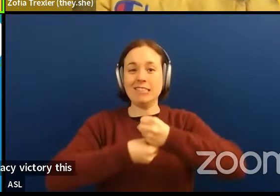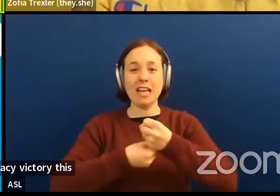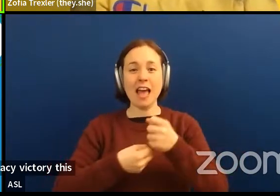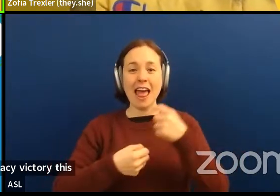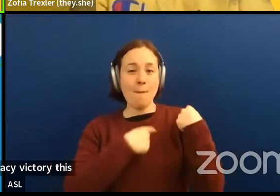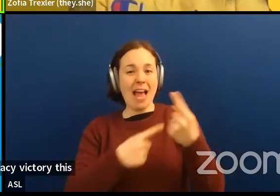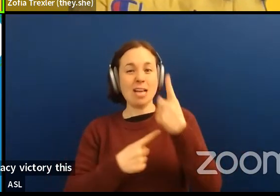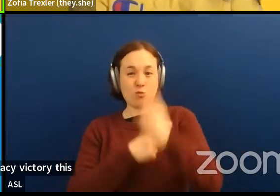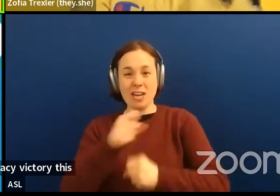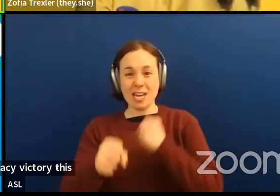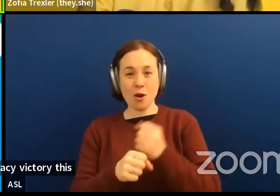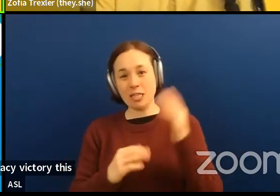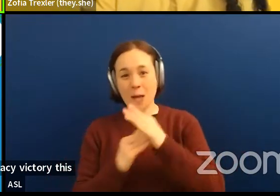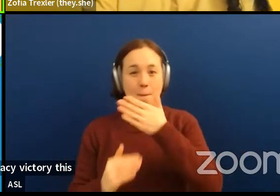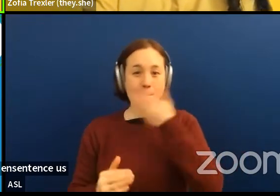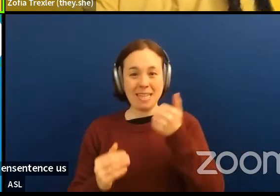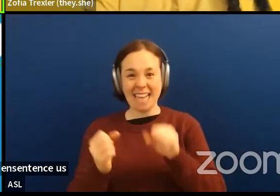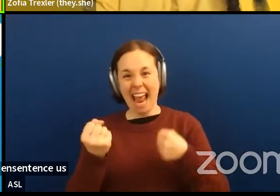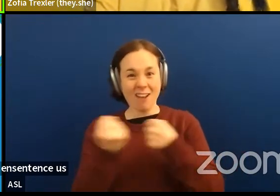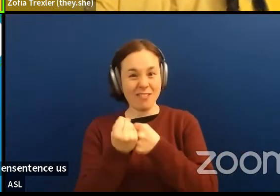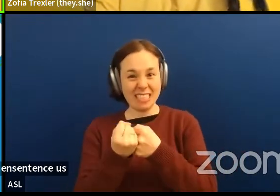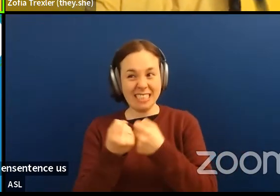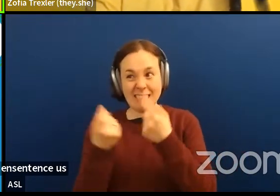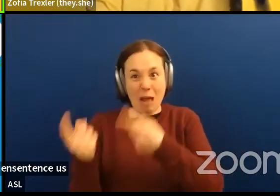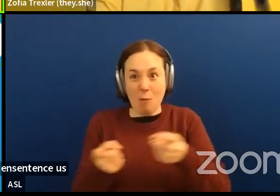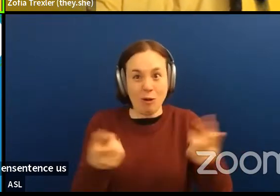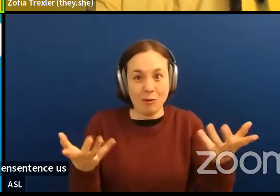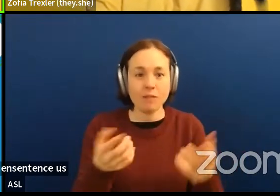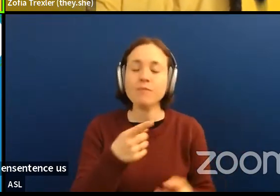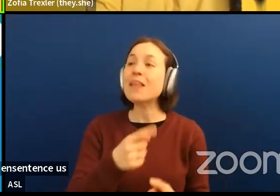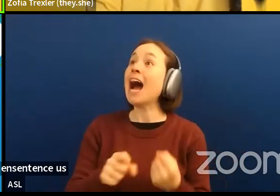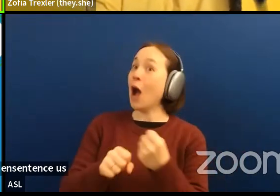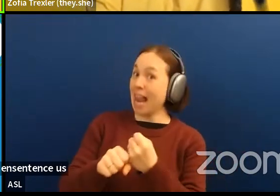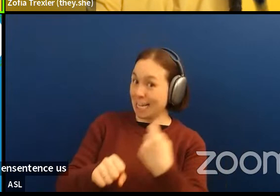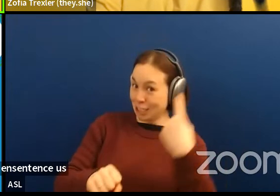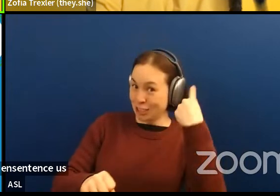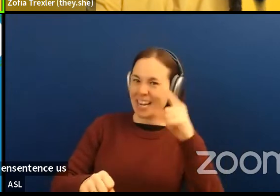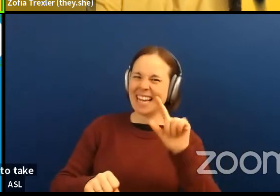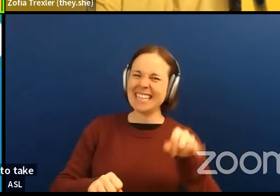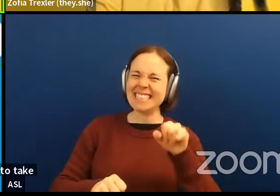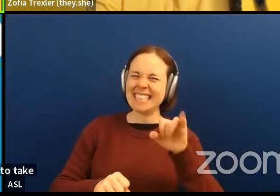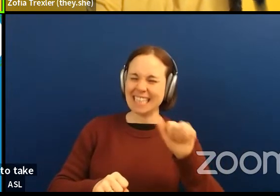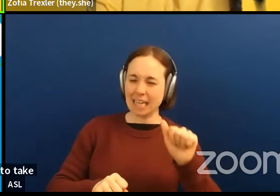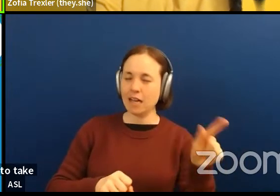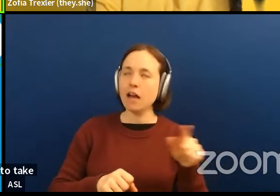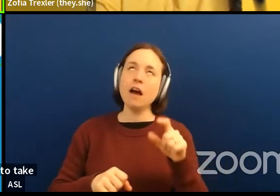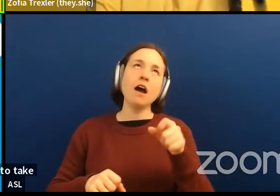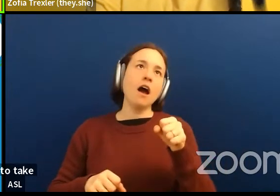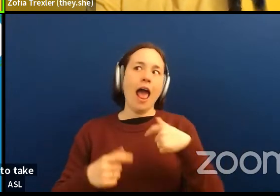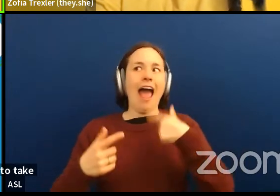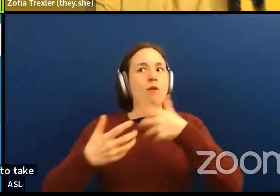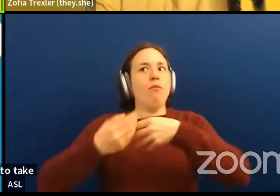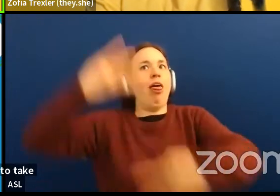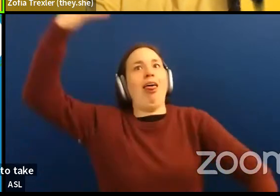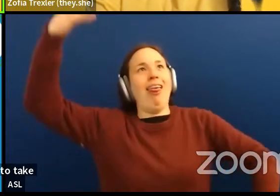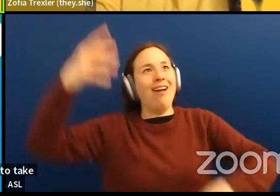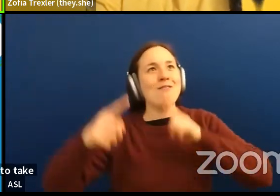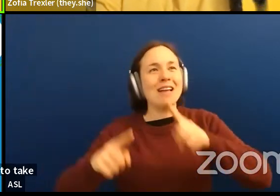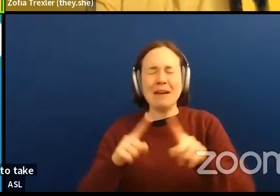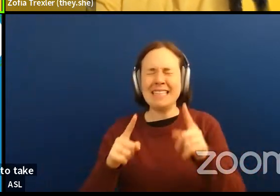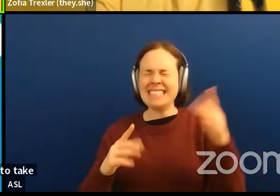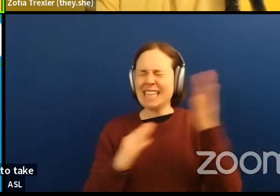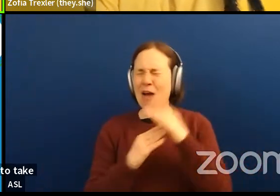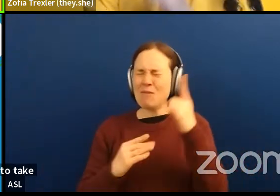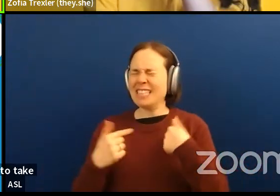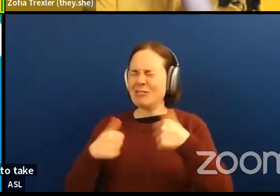Ooh. Last year, one of our biggest advocates, there's just a lot. I would probably